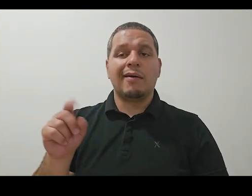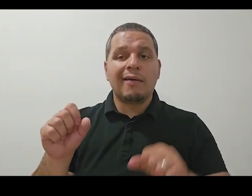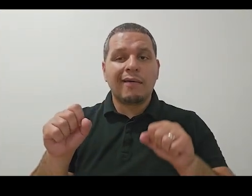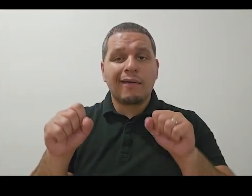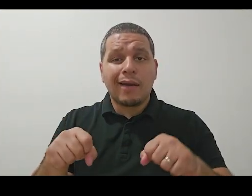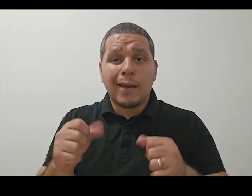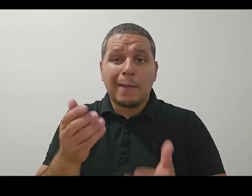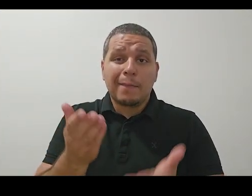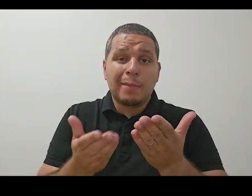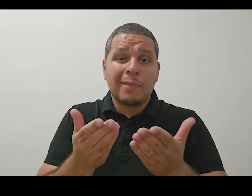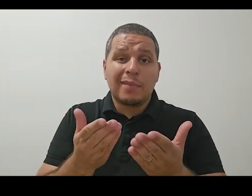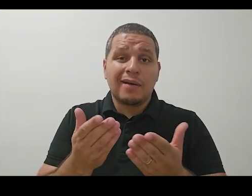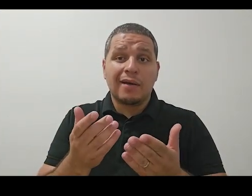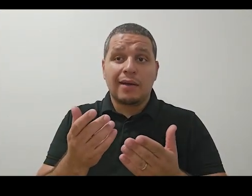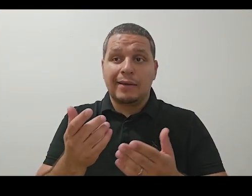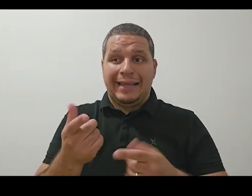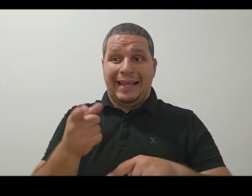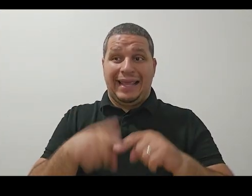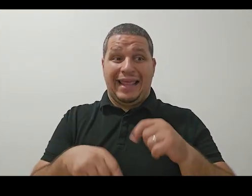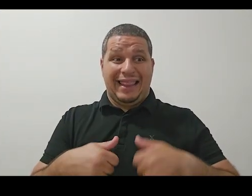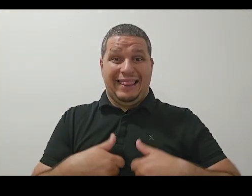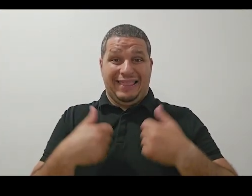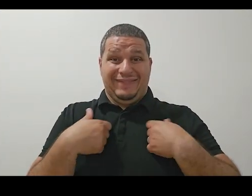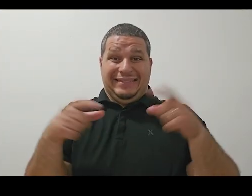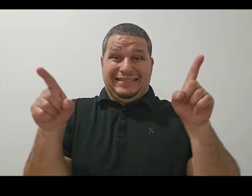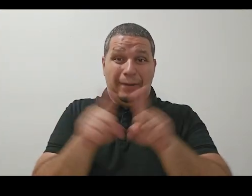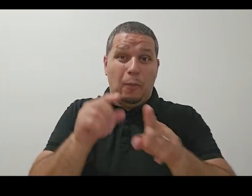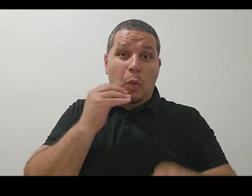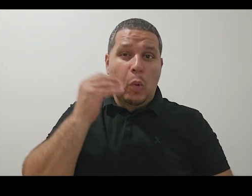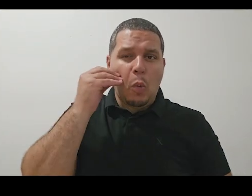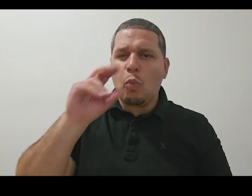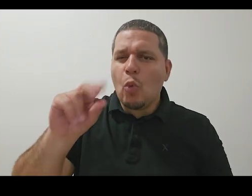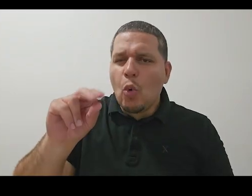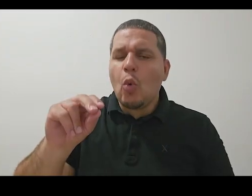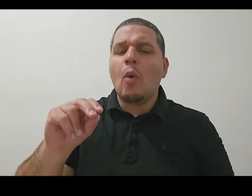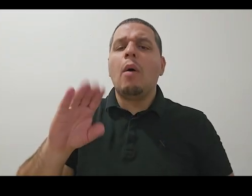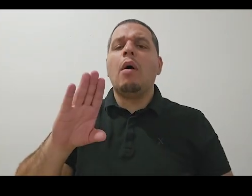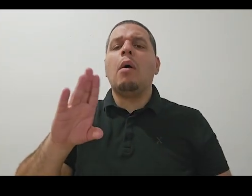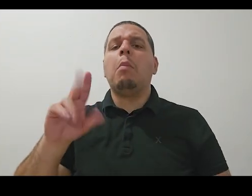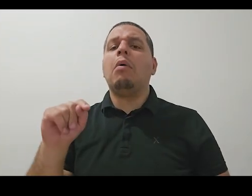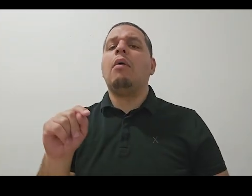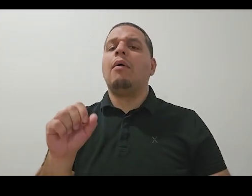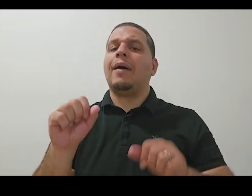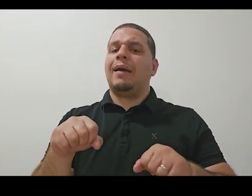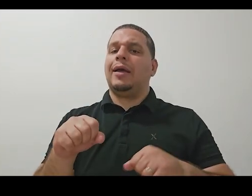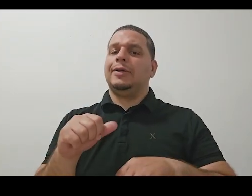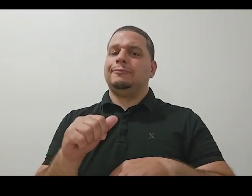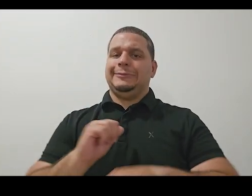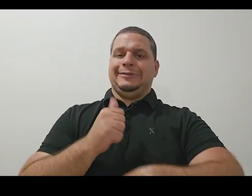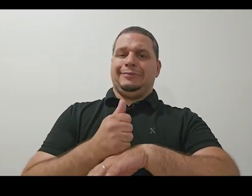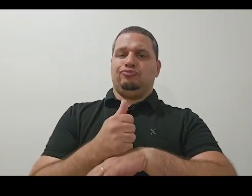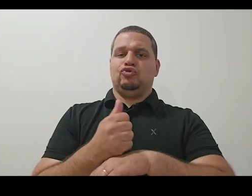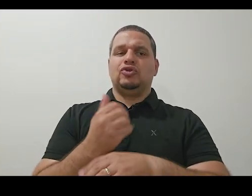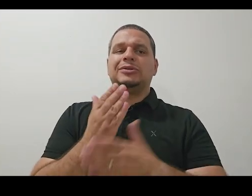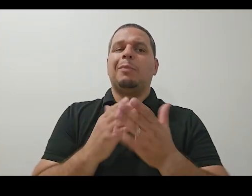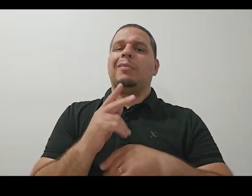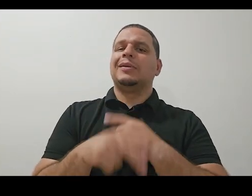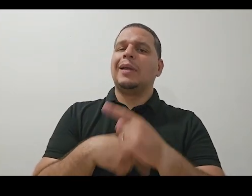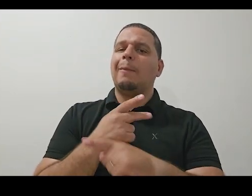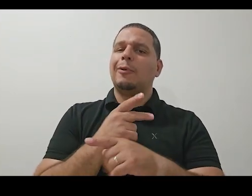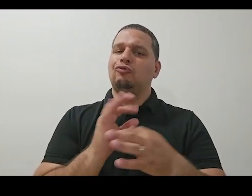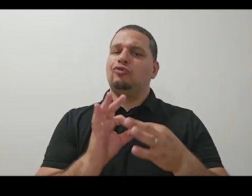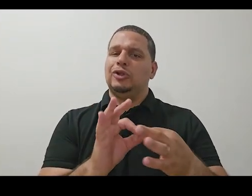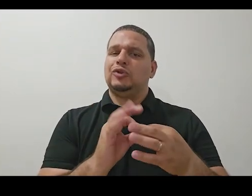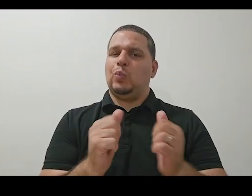maybe not go and live in the same home, but at the very least reestablish some sort of a relationship